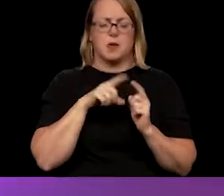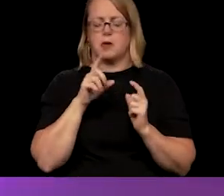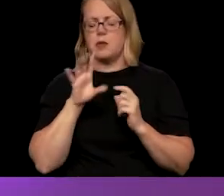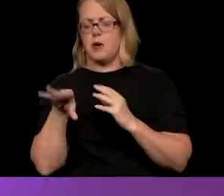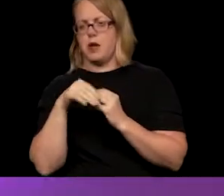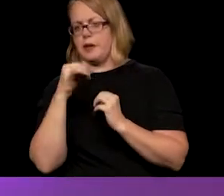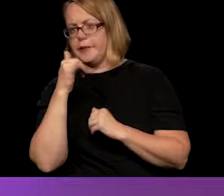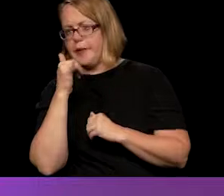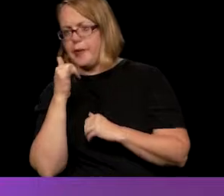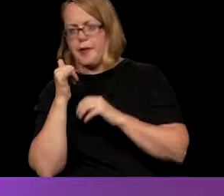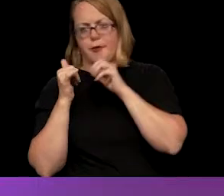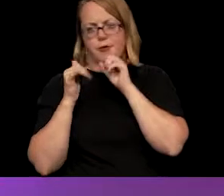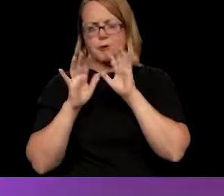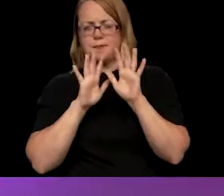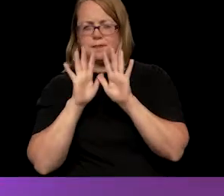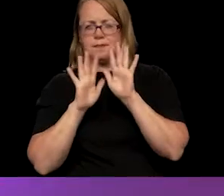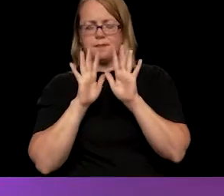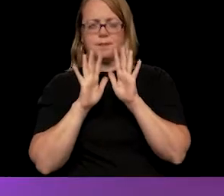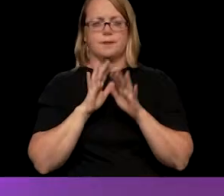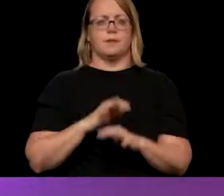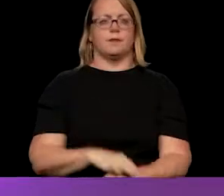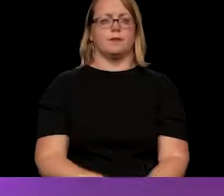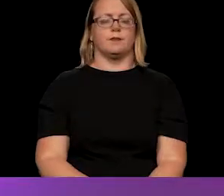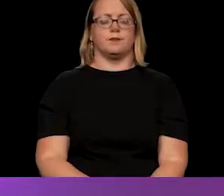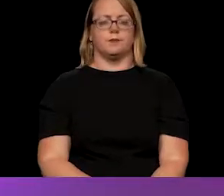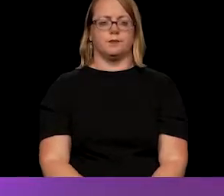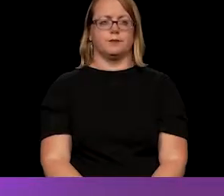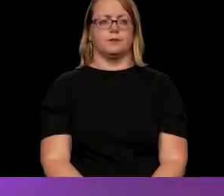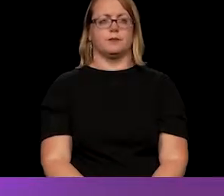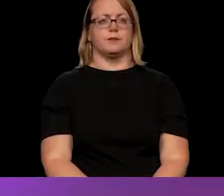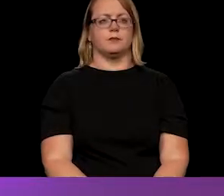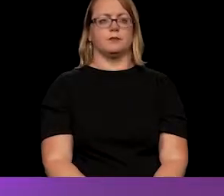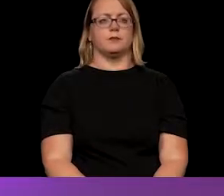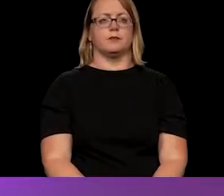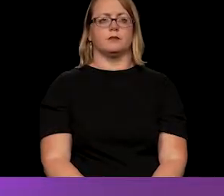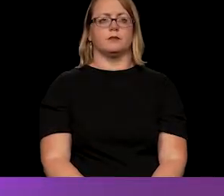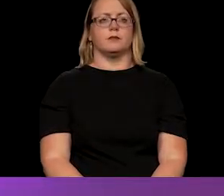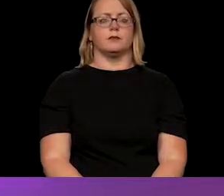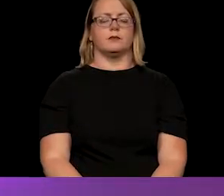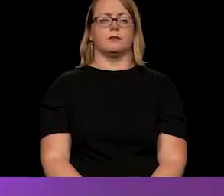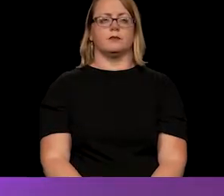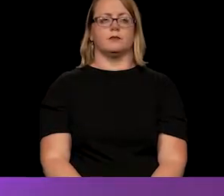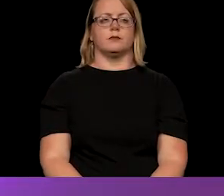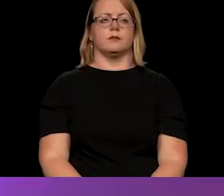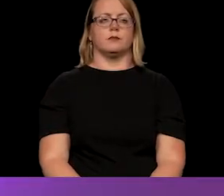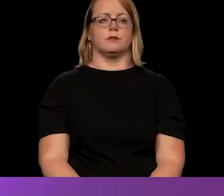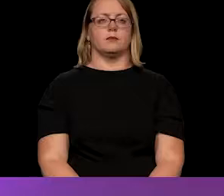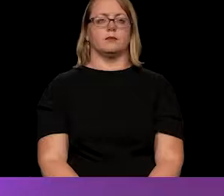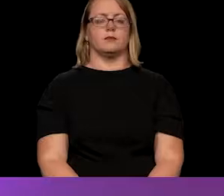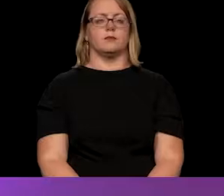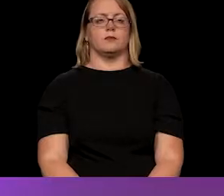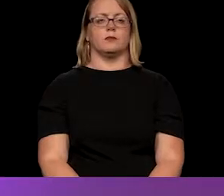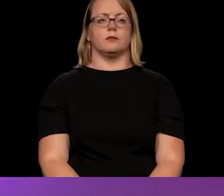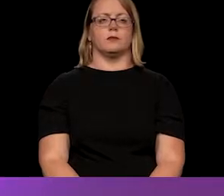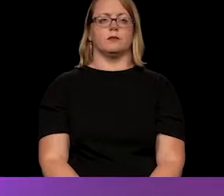orange, some yellow, and I added a drop of white. It gives it that lighter orange color.